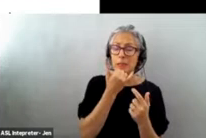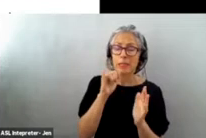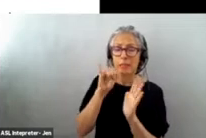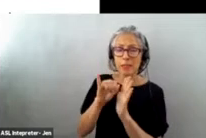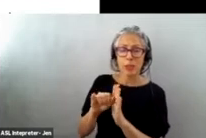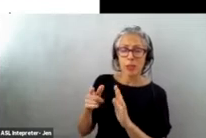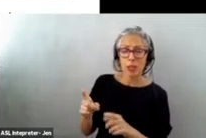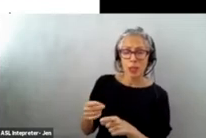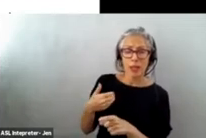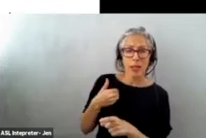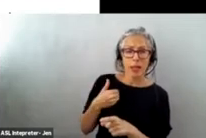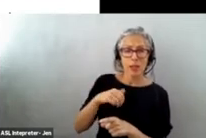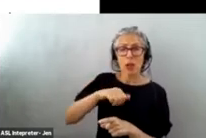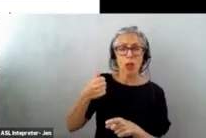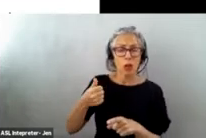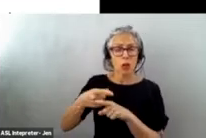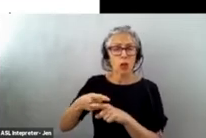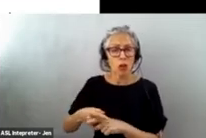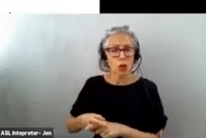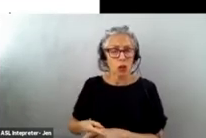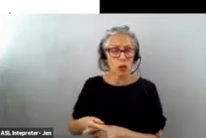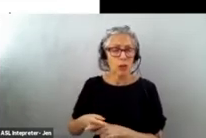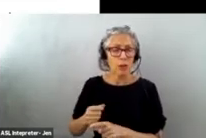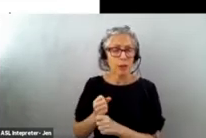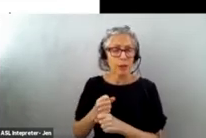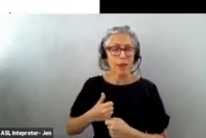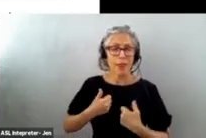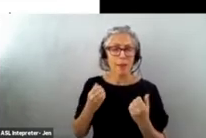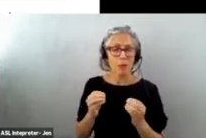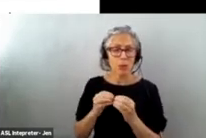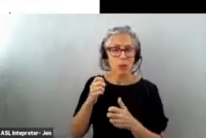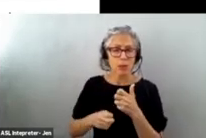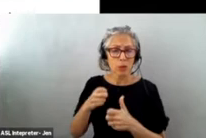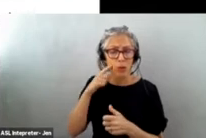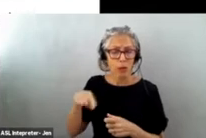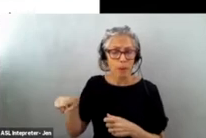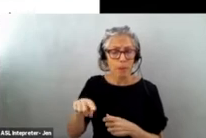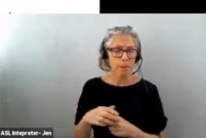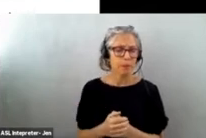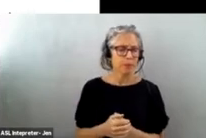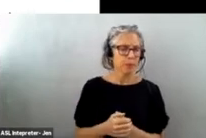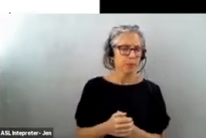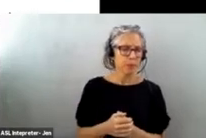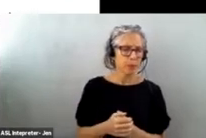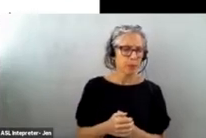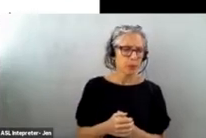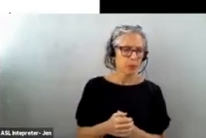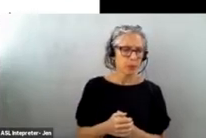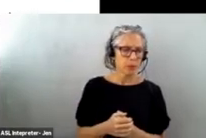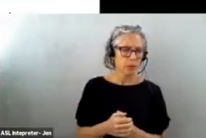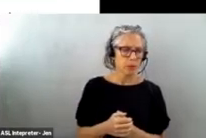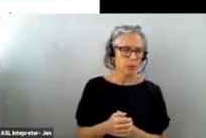child has compounding contextual factors that make life more difficult for them. So,